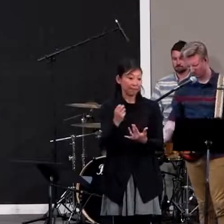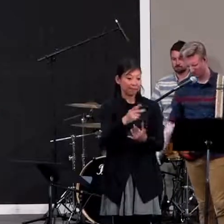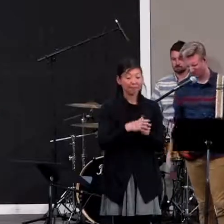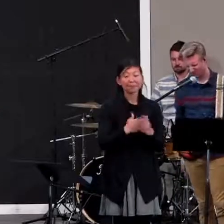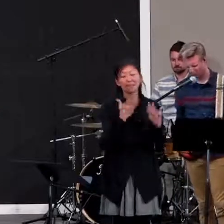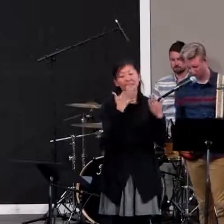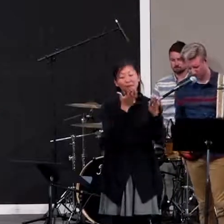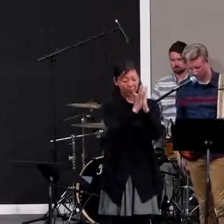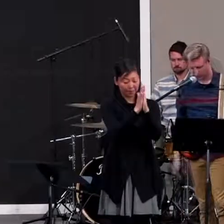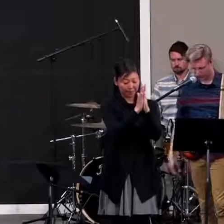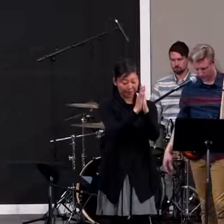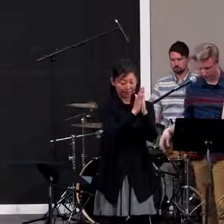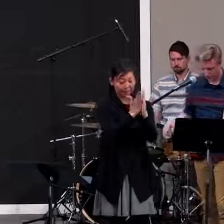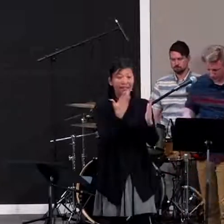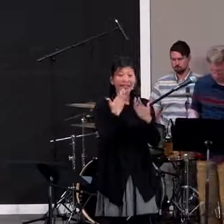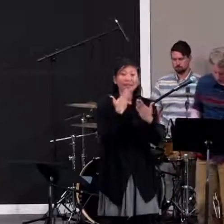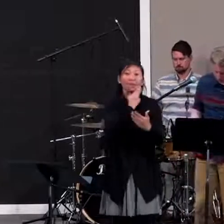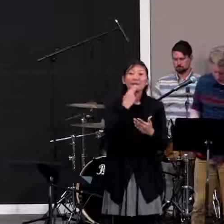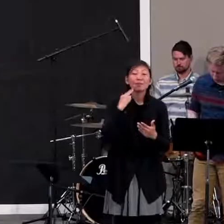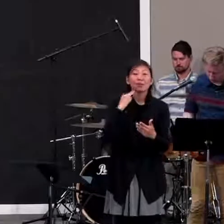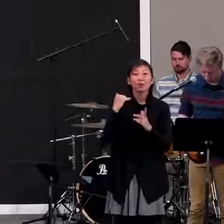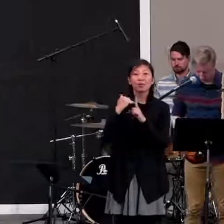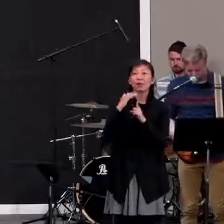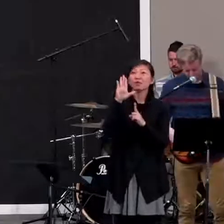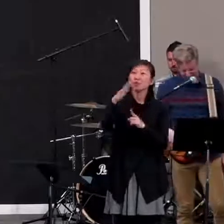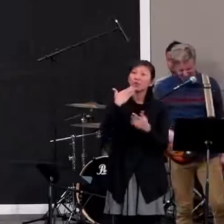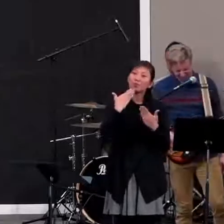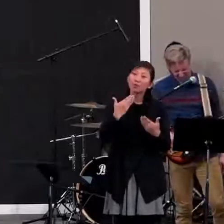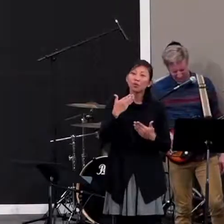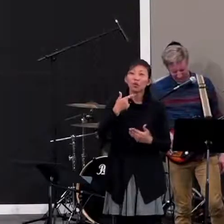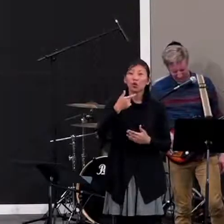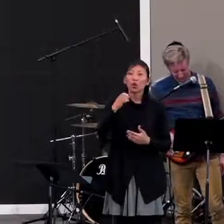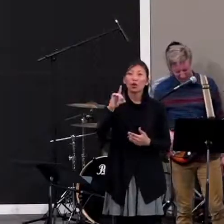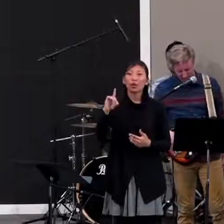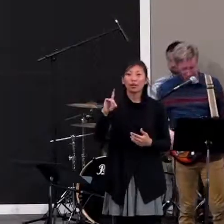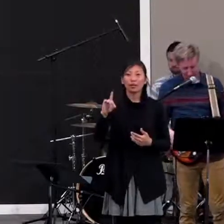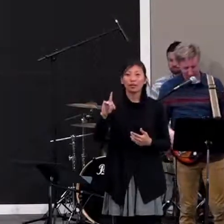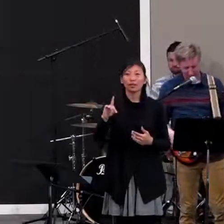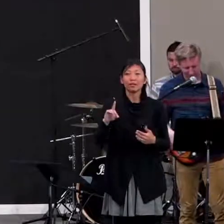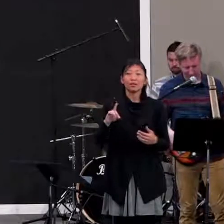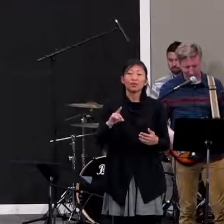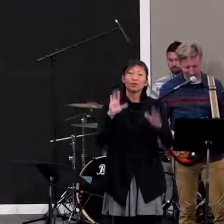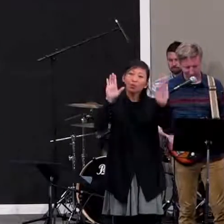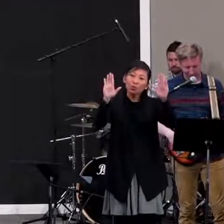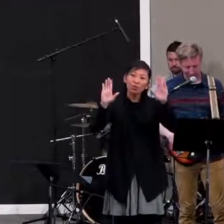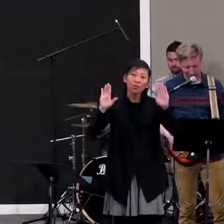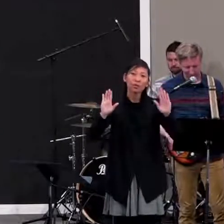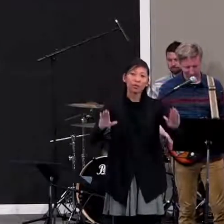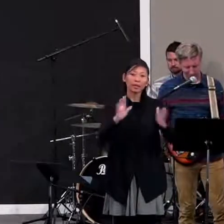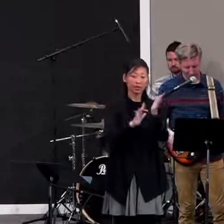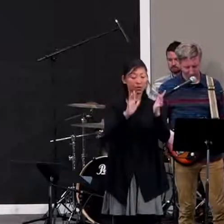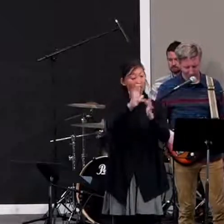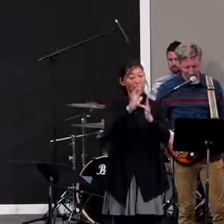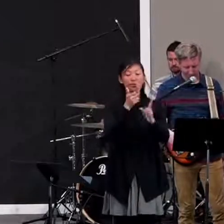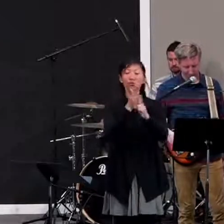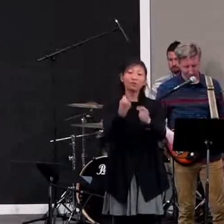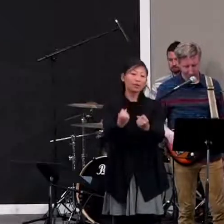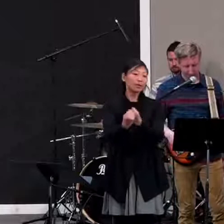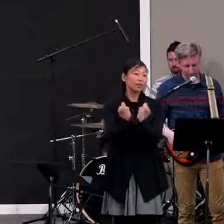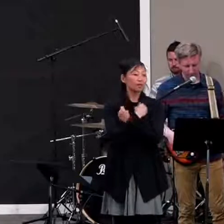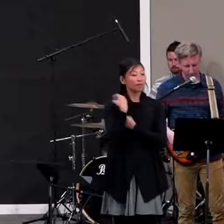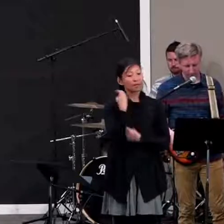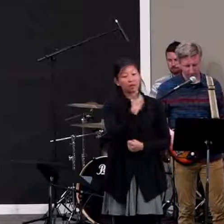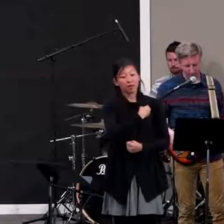these communion elements that remind us of your goodness. God, you are great. Jesus, you loved us with